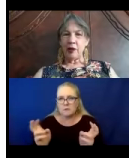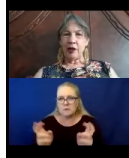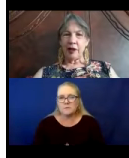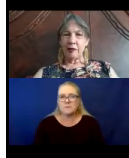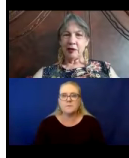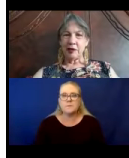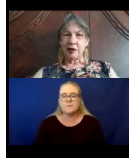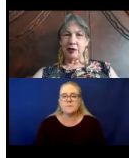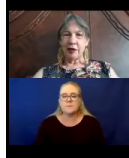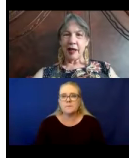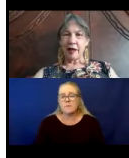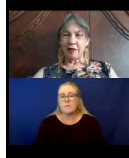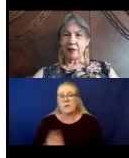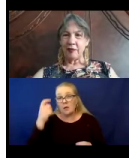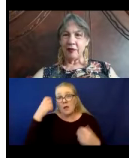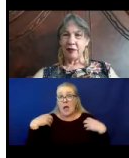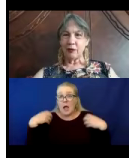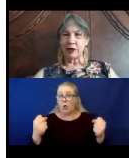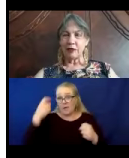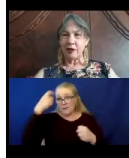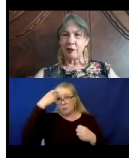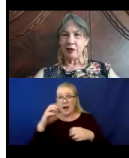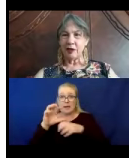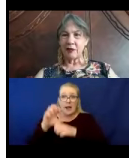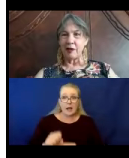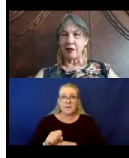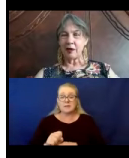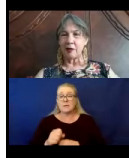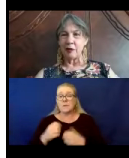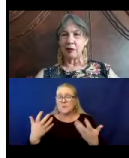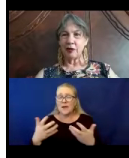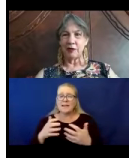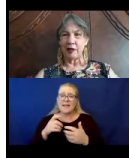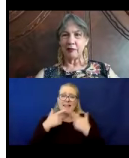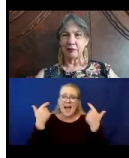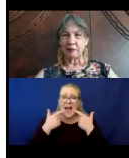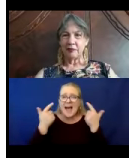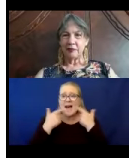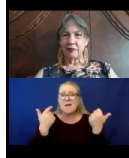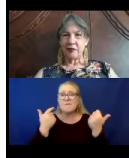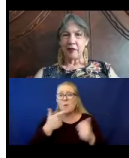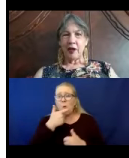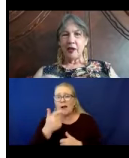Healthy brain habits: laugh, watch funny movies, talk to people who are funny,